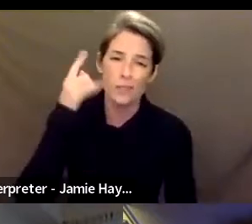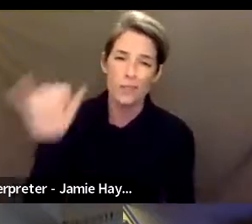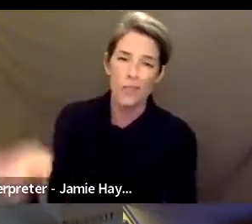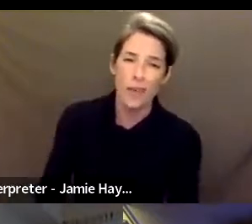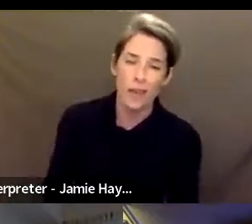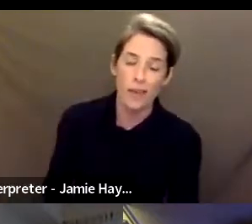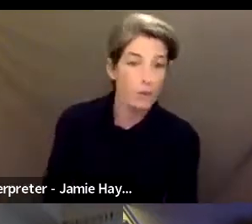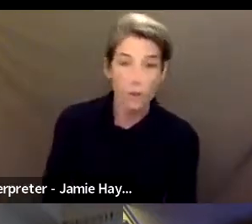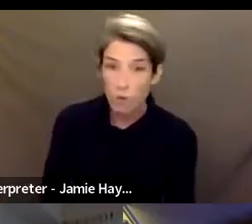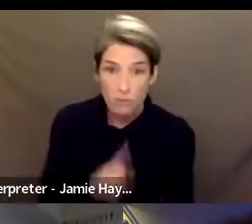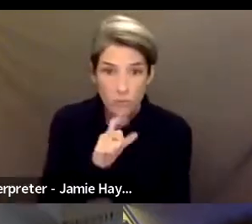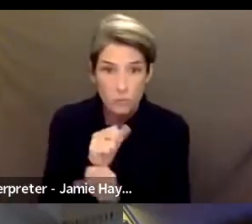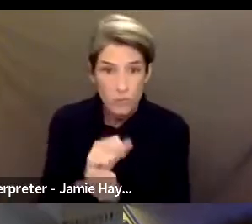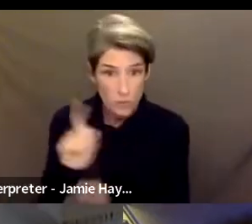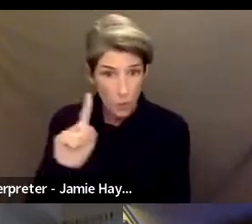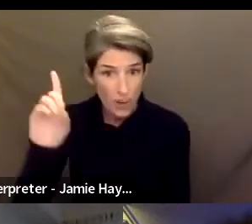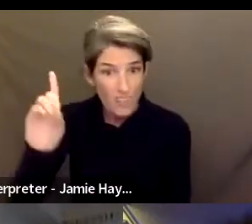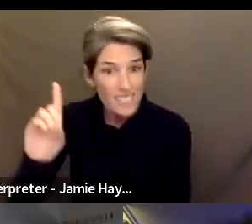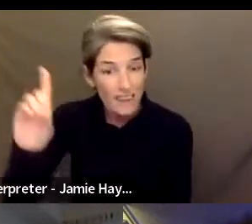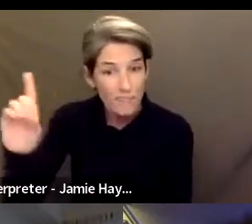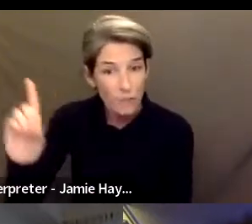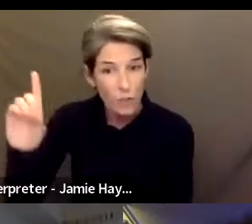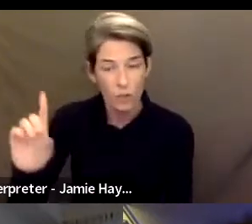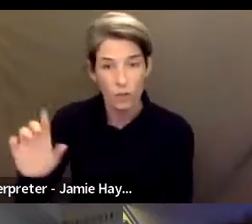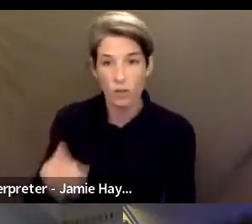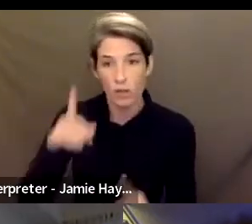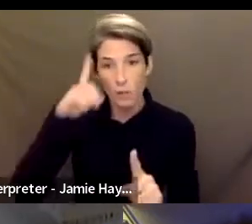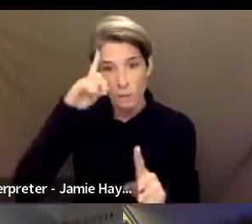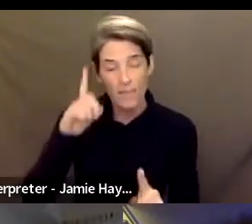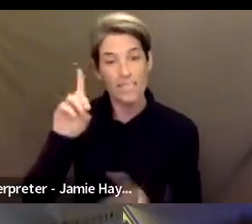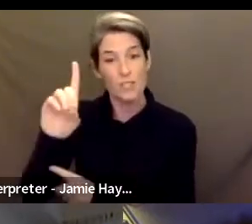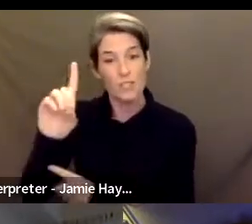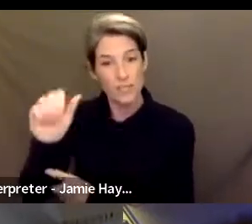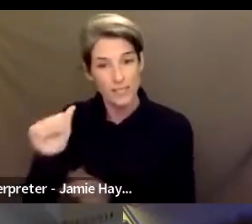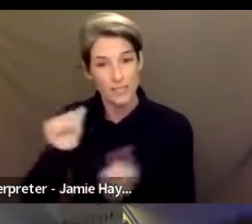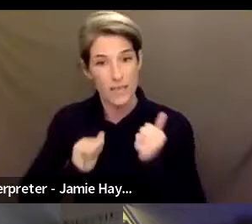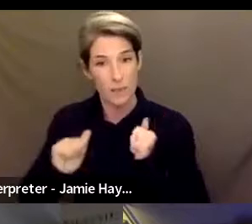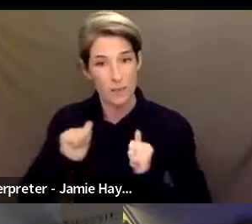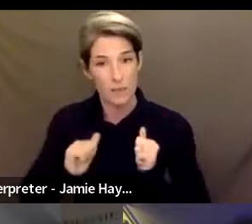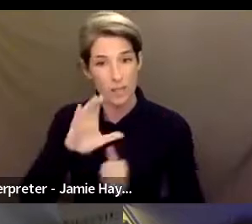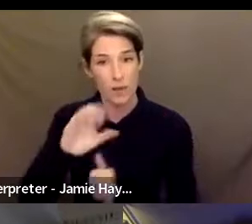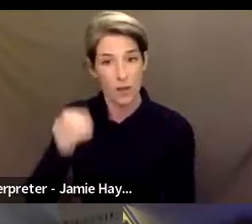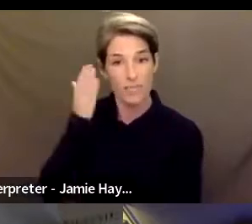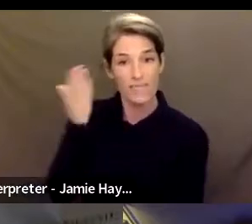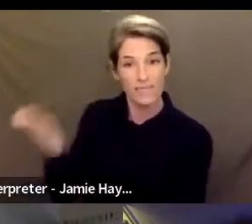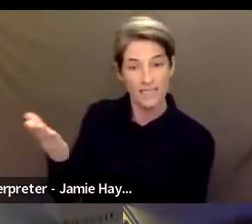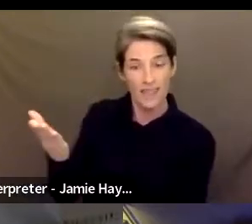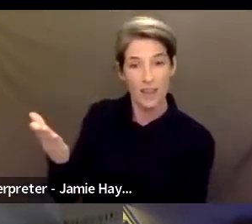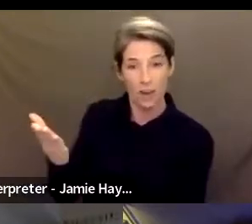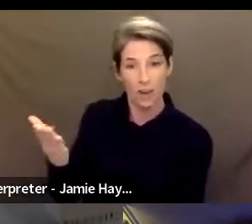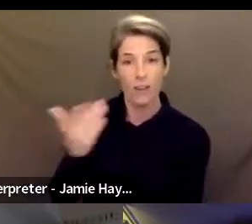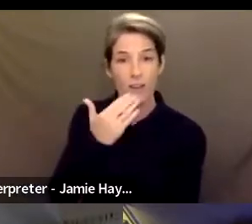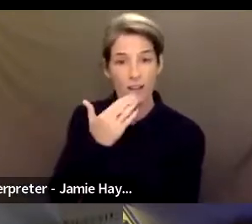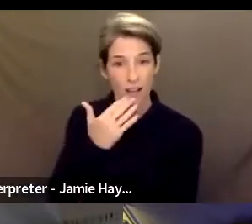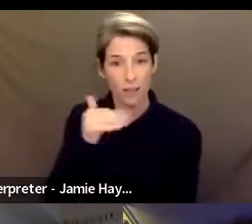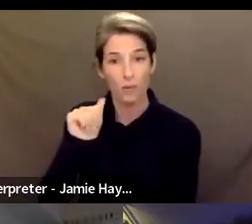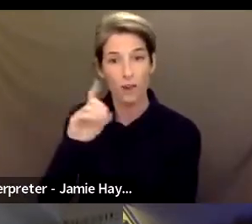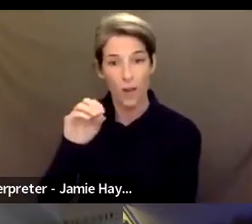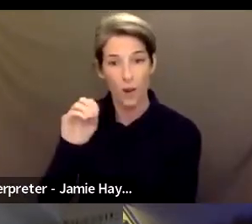Denver because that's where the disabled theater companies are. We have 3 here. So know that